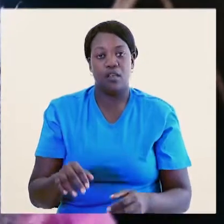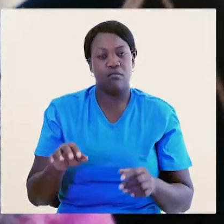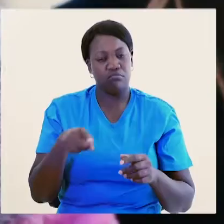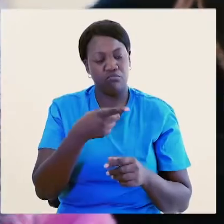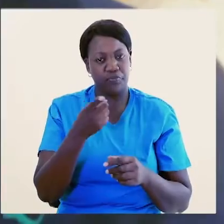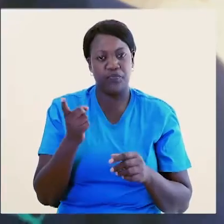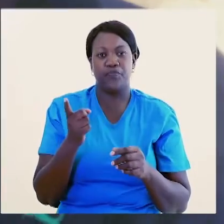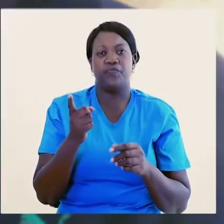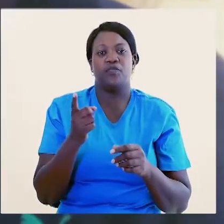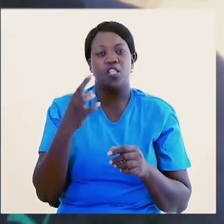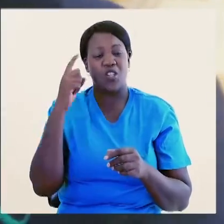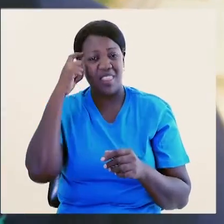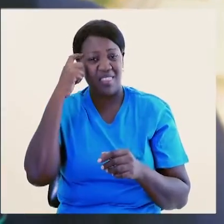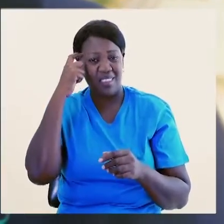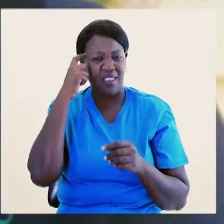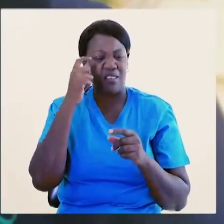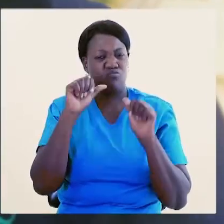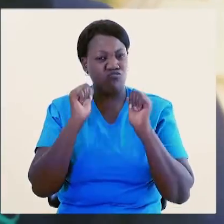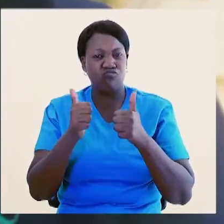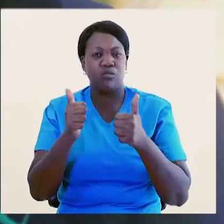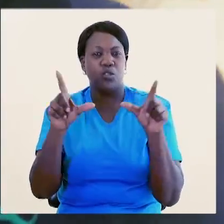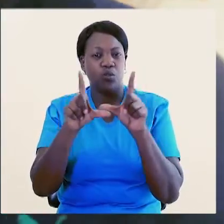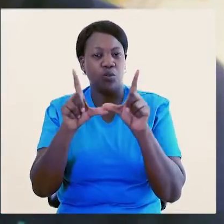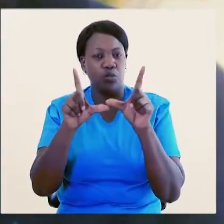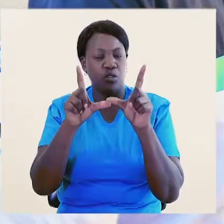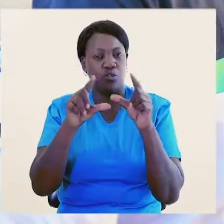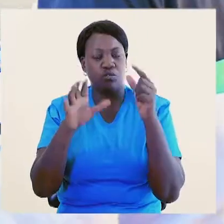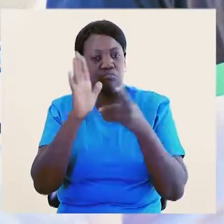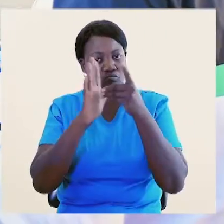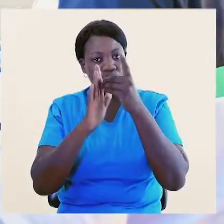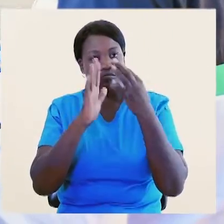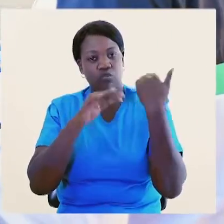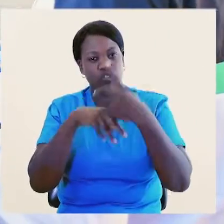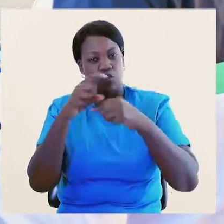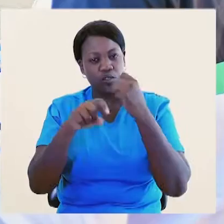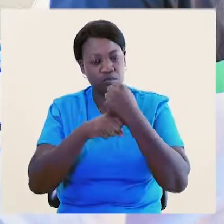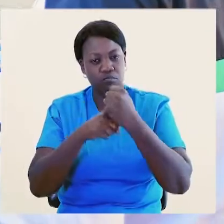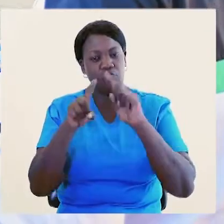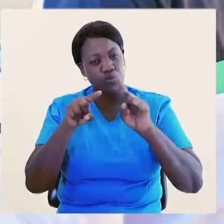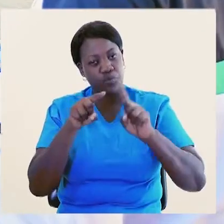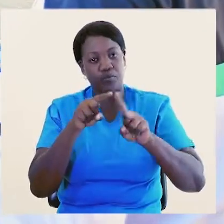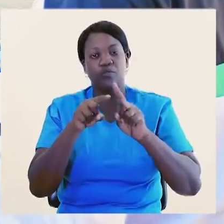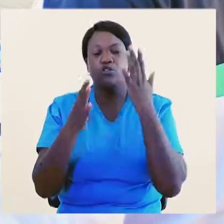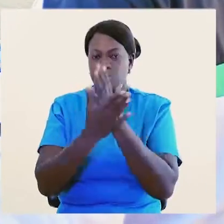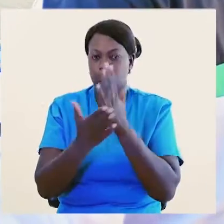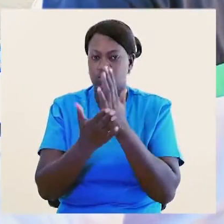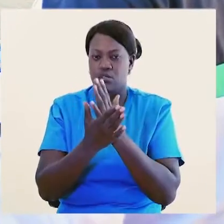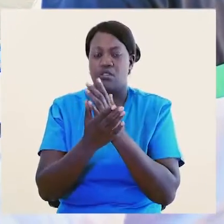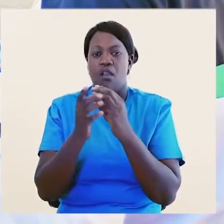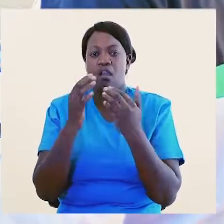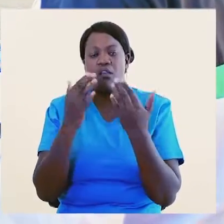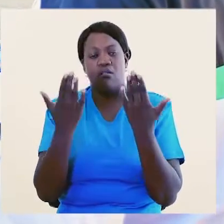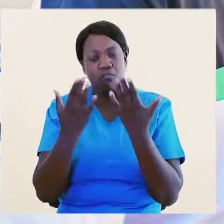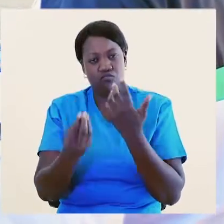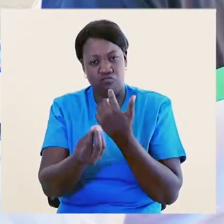Hey guys, don't you think it's amazing how Windhoek has developed over the few years? And it has developed fast. Yes, Dale, it's true. Like, where I grew